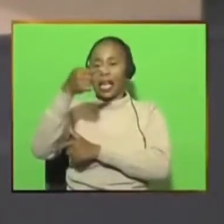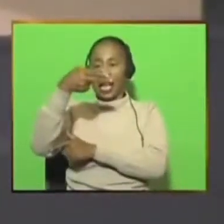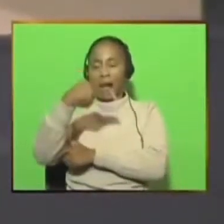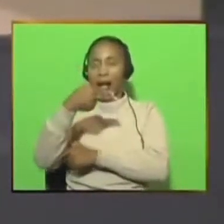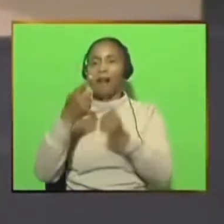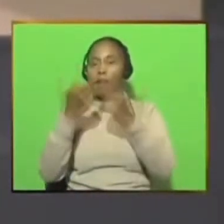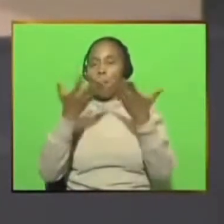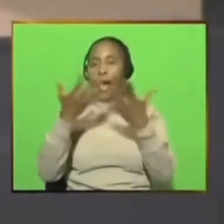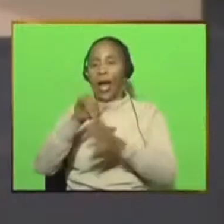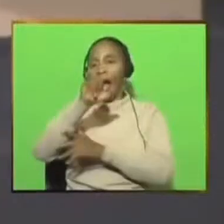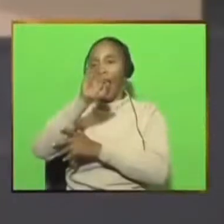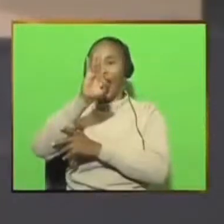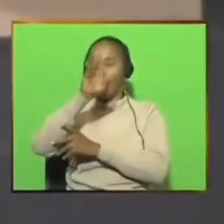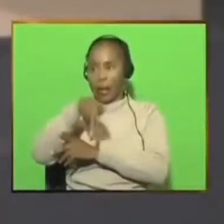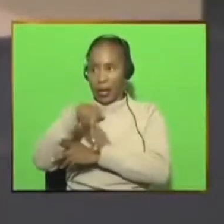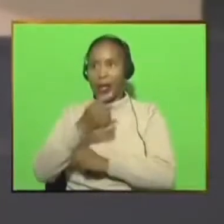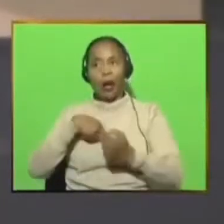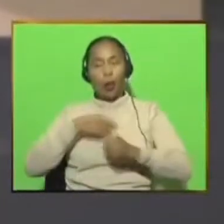photos.